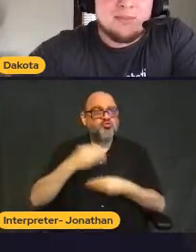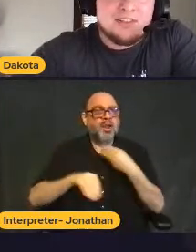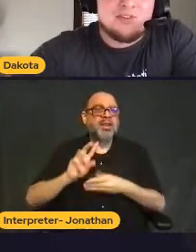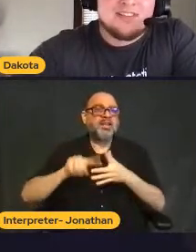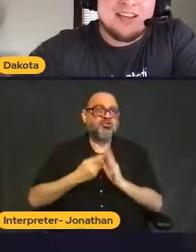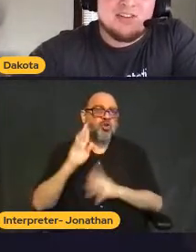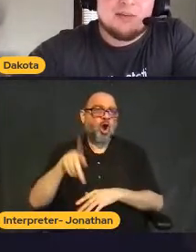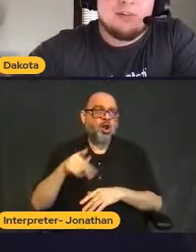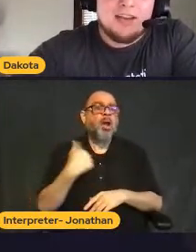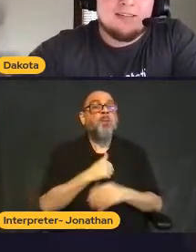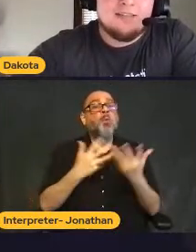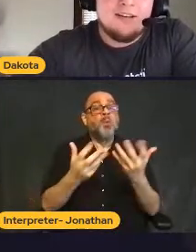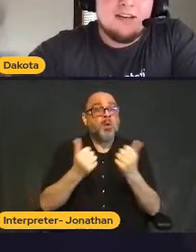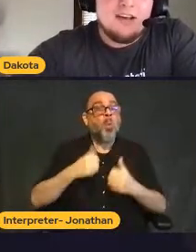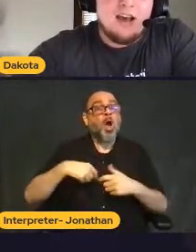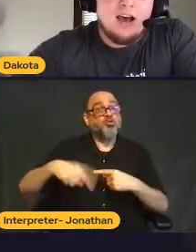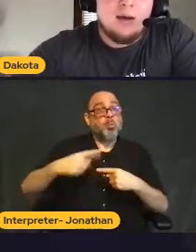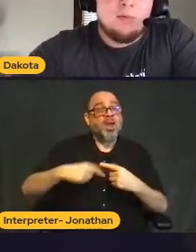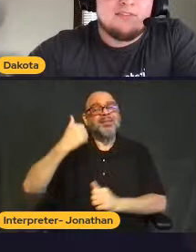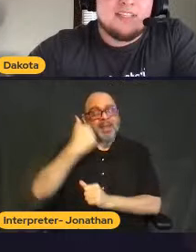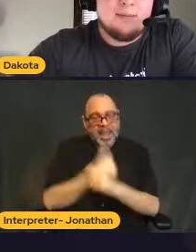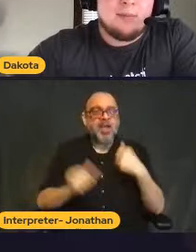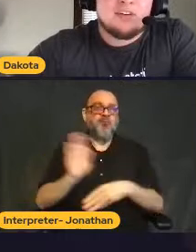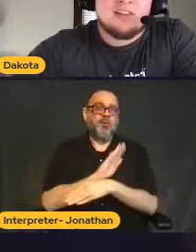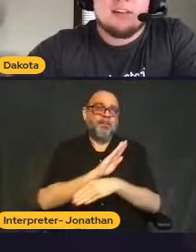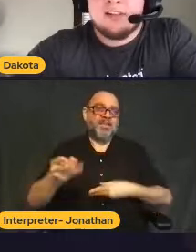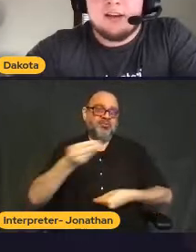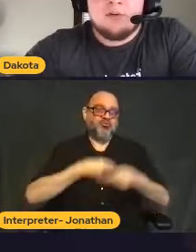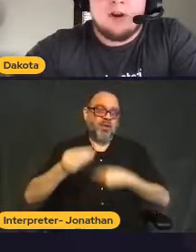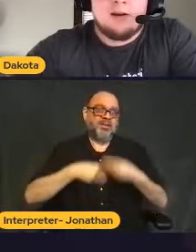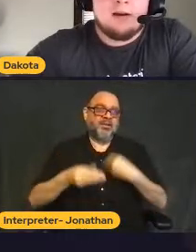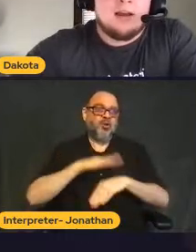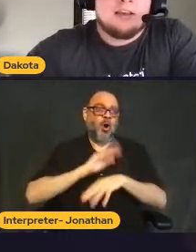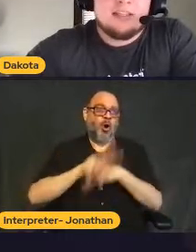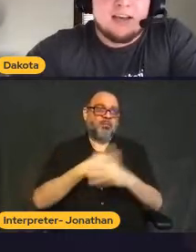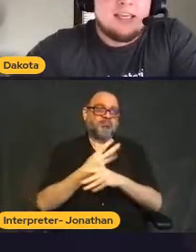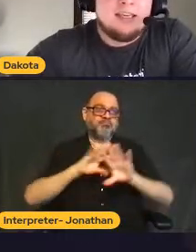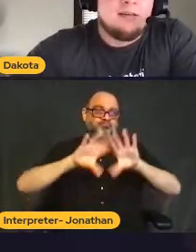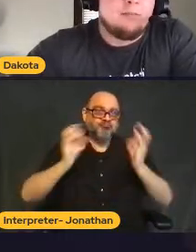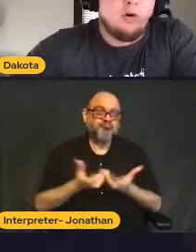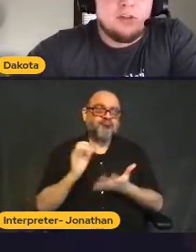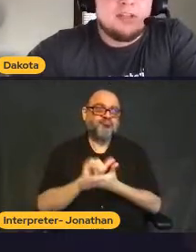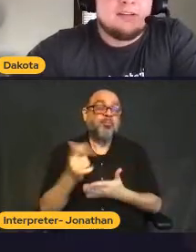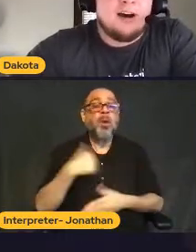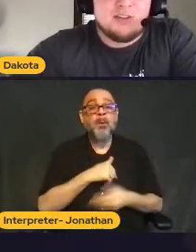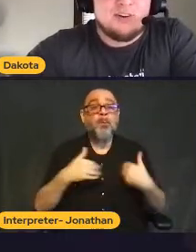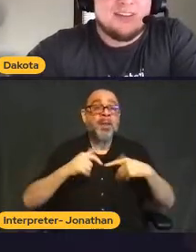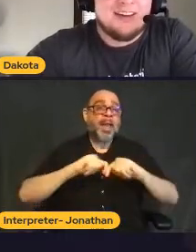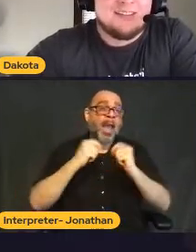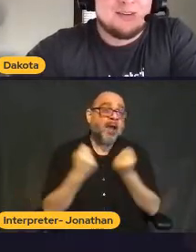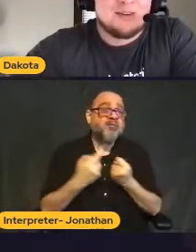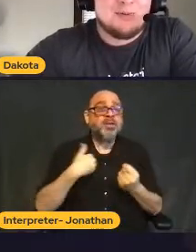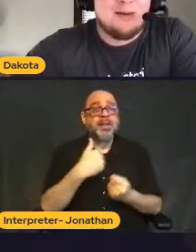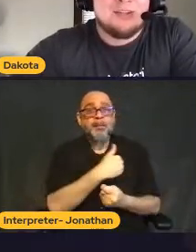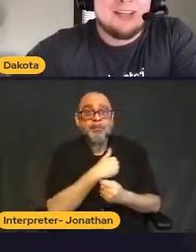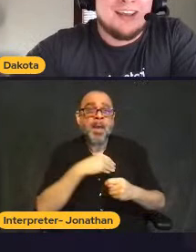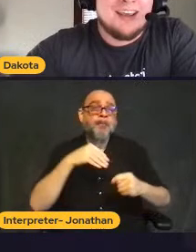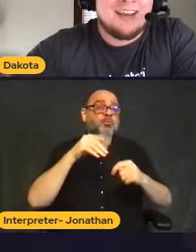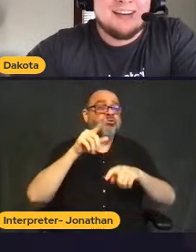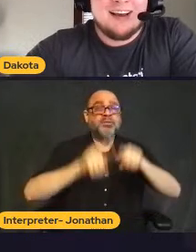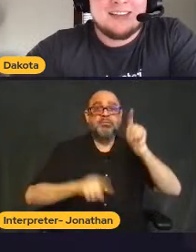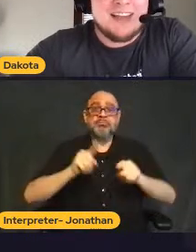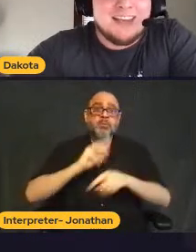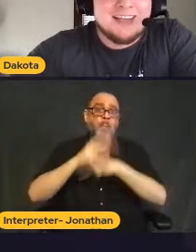every business-to-business transaction on the planet. We have team members literally everywhere. Kentucky, Poland, Australia, there's